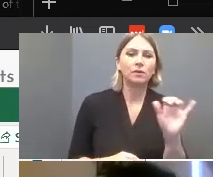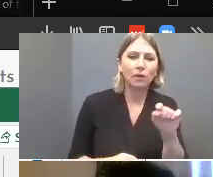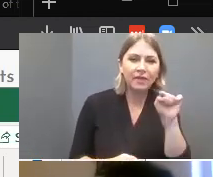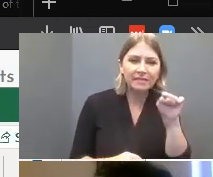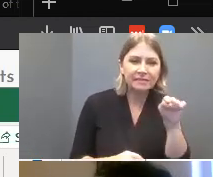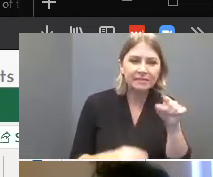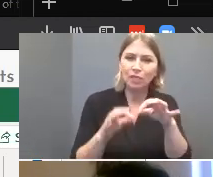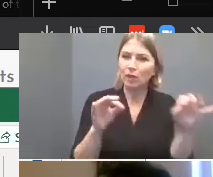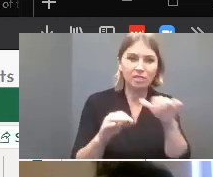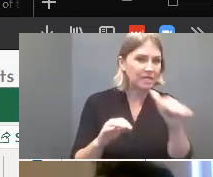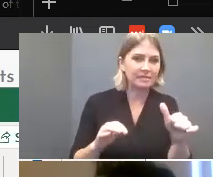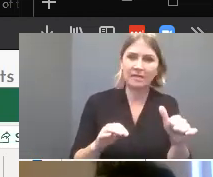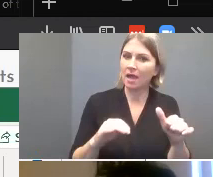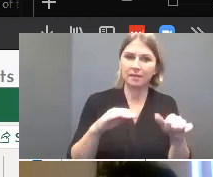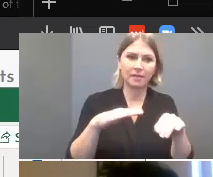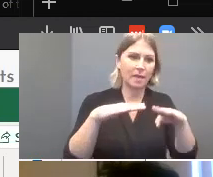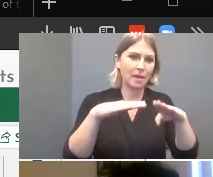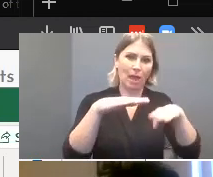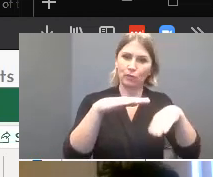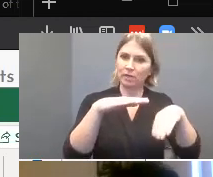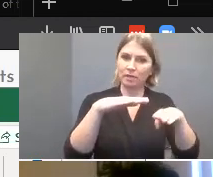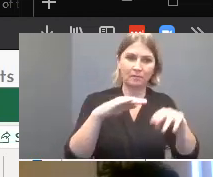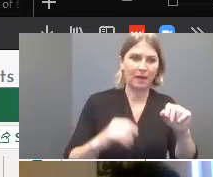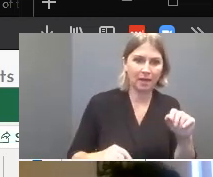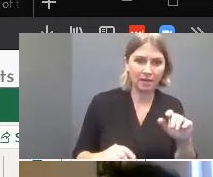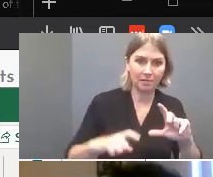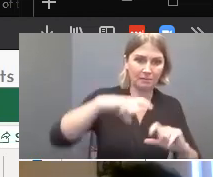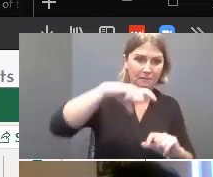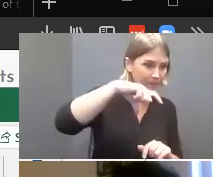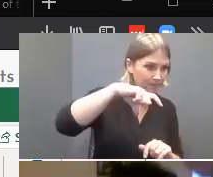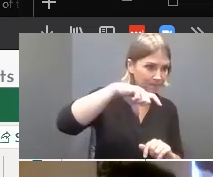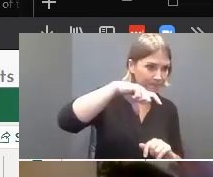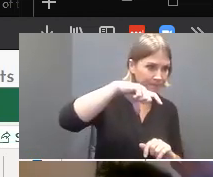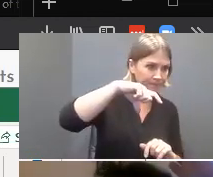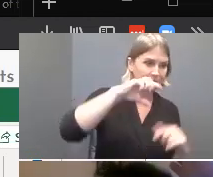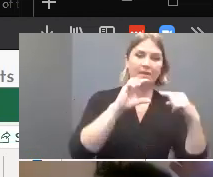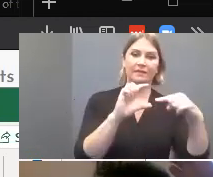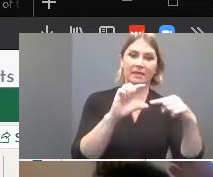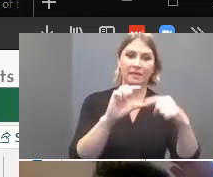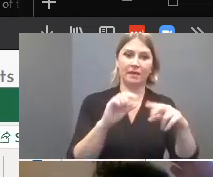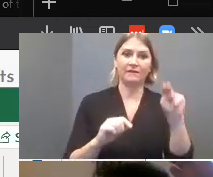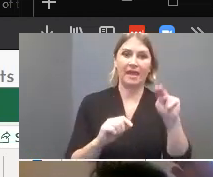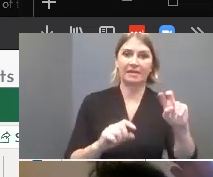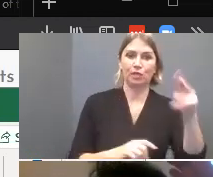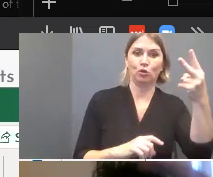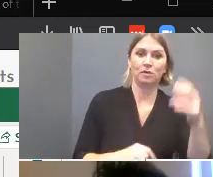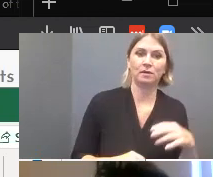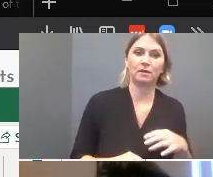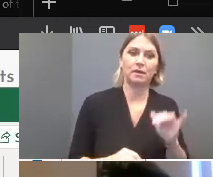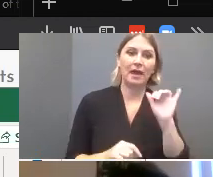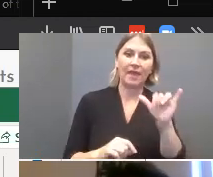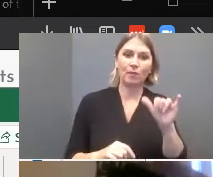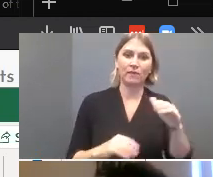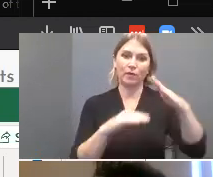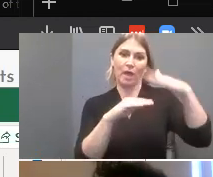is not bounded by big theta of n cubed, because it is bounded by n cubed in the upper bound, but